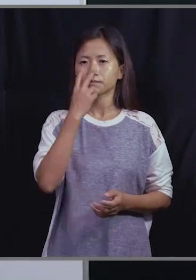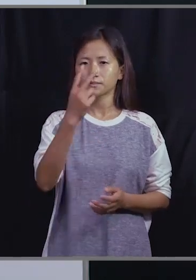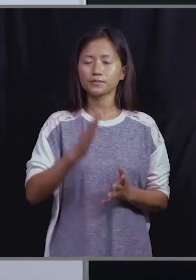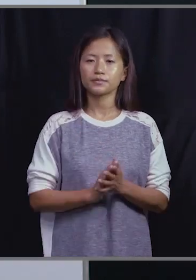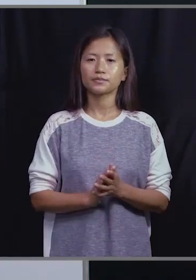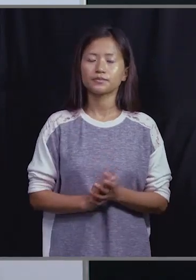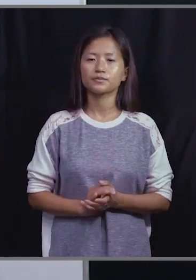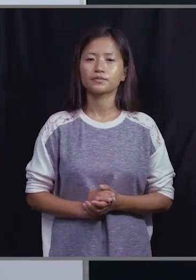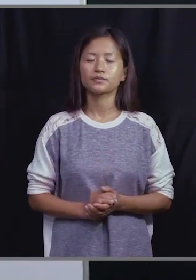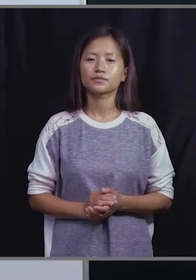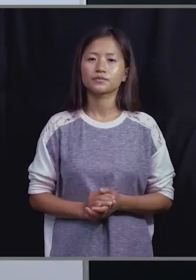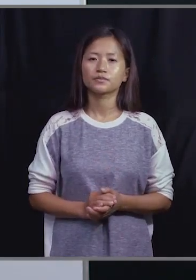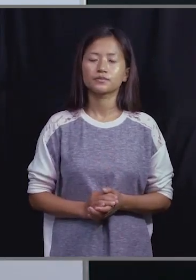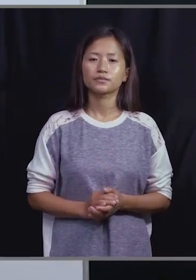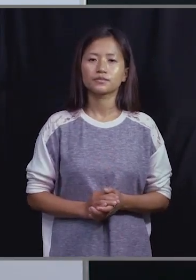this in this